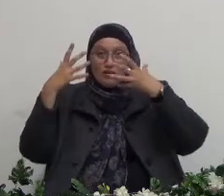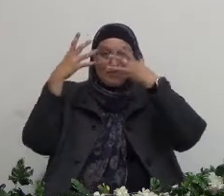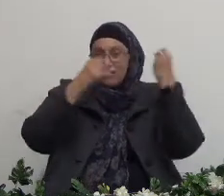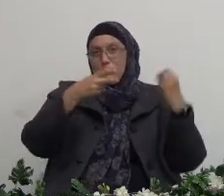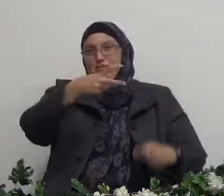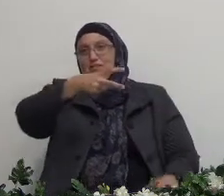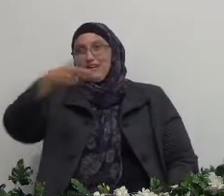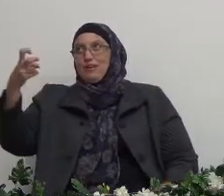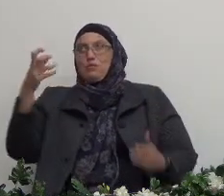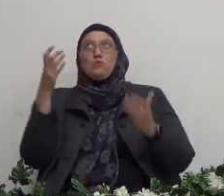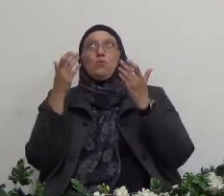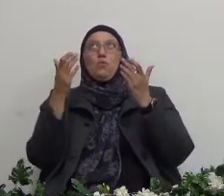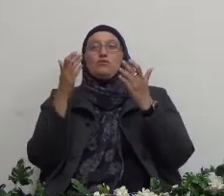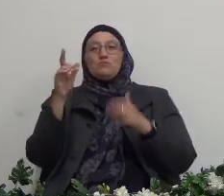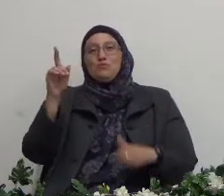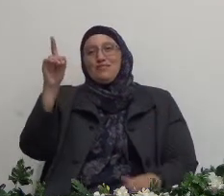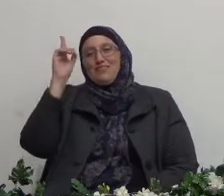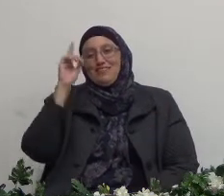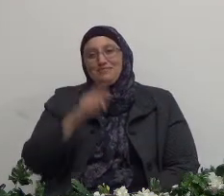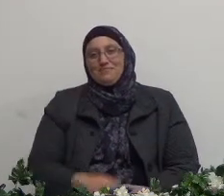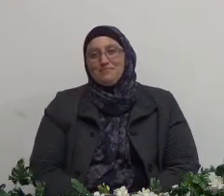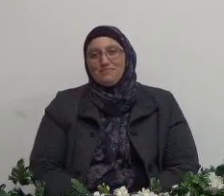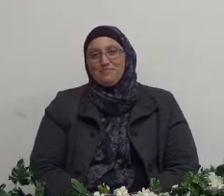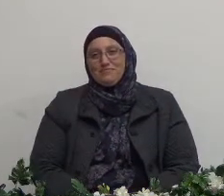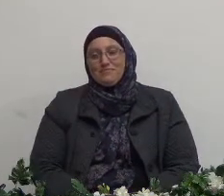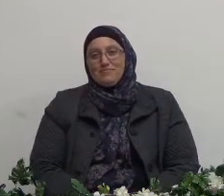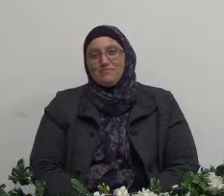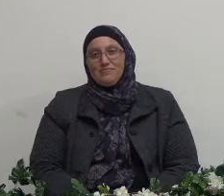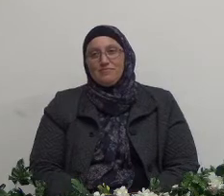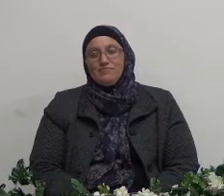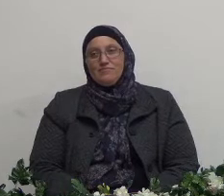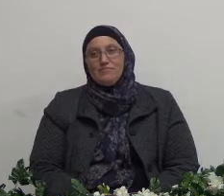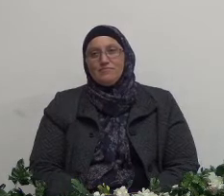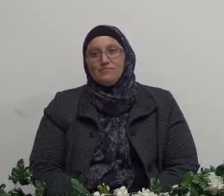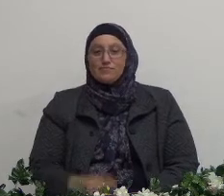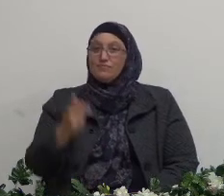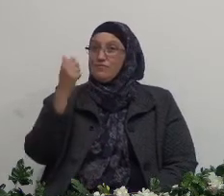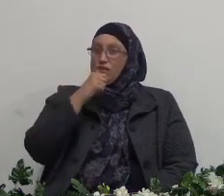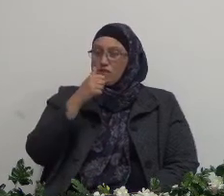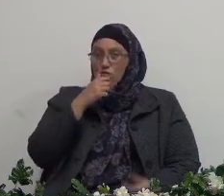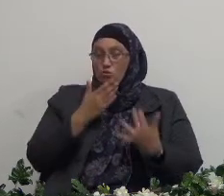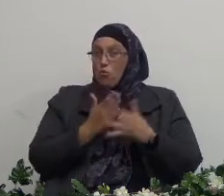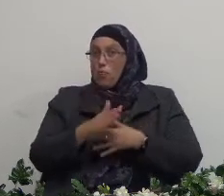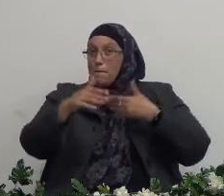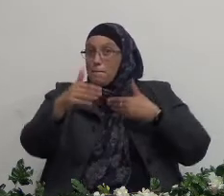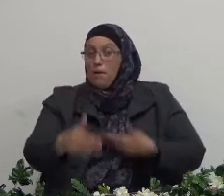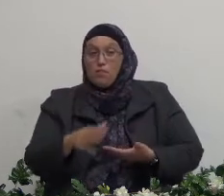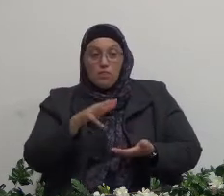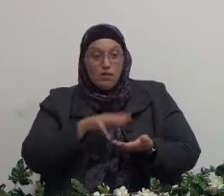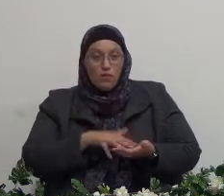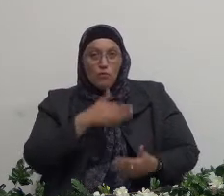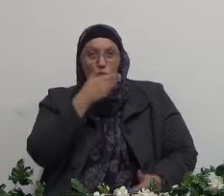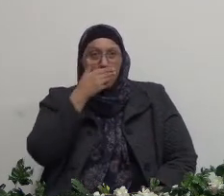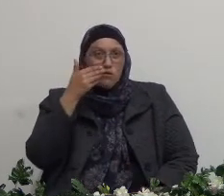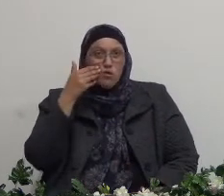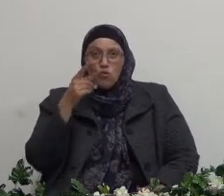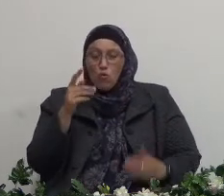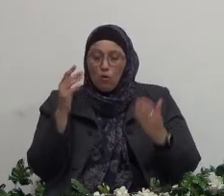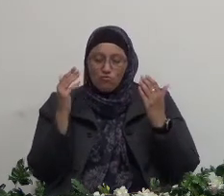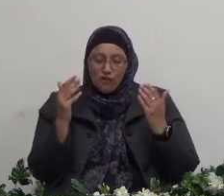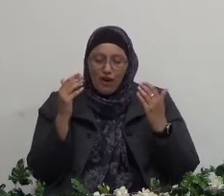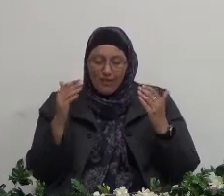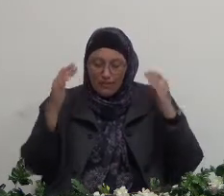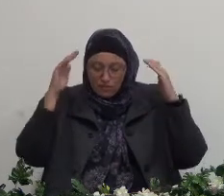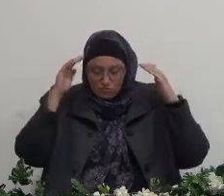that, if you pray in the month of Ramadan, the reward of the prayers